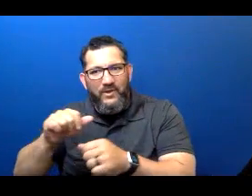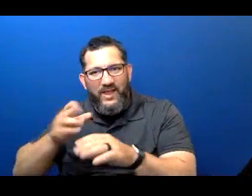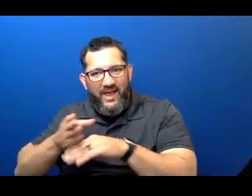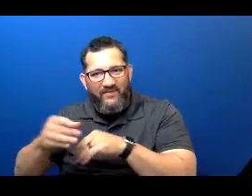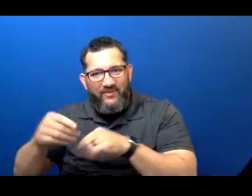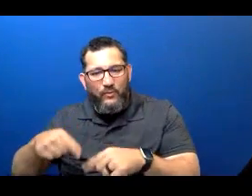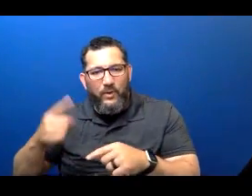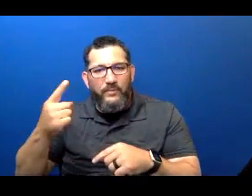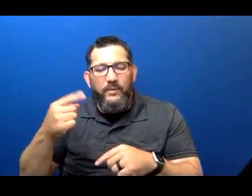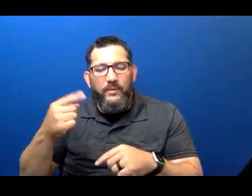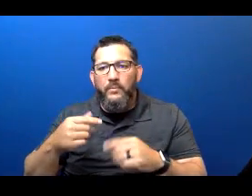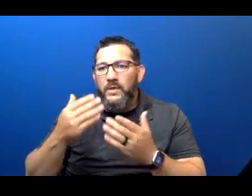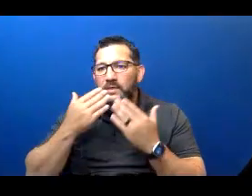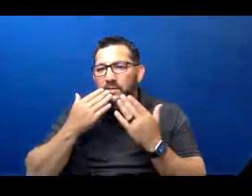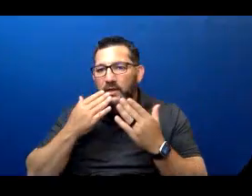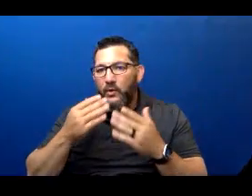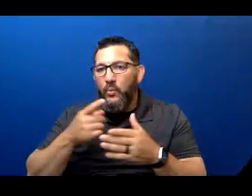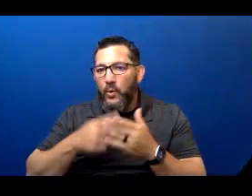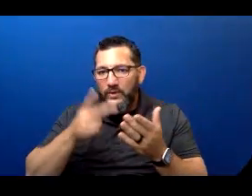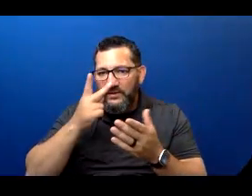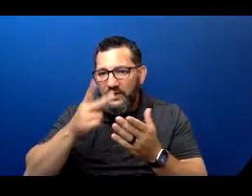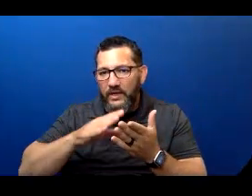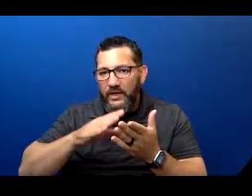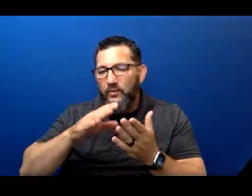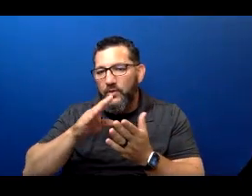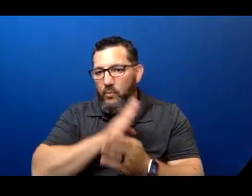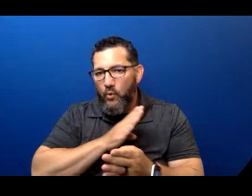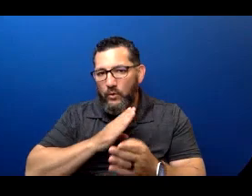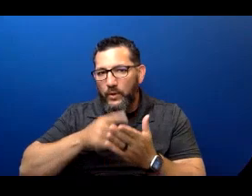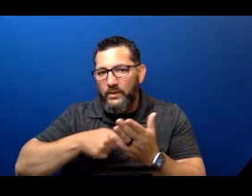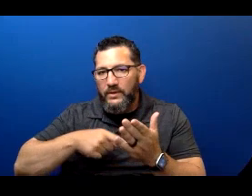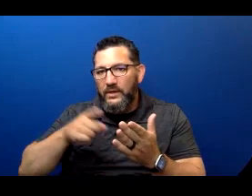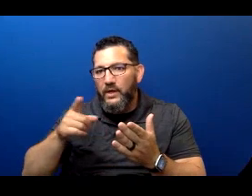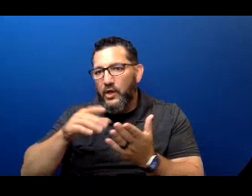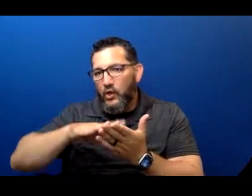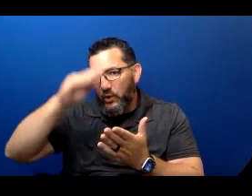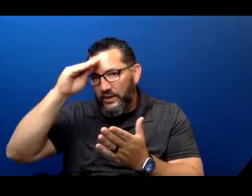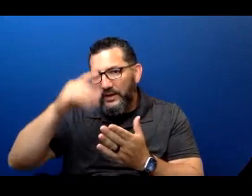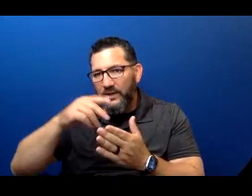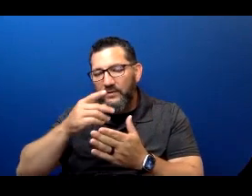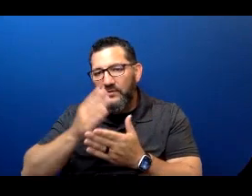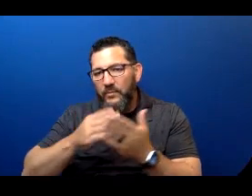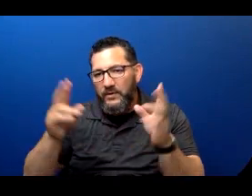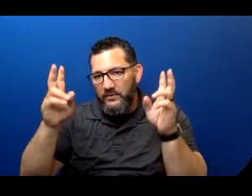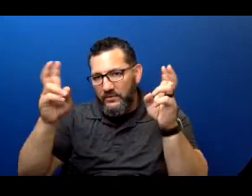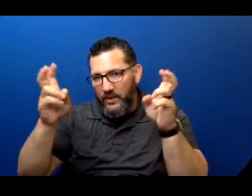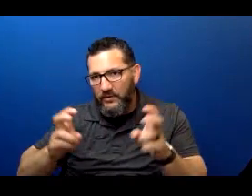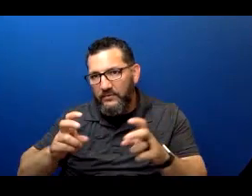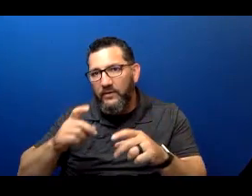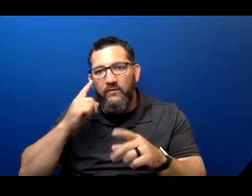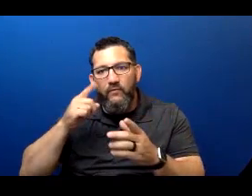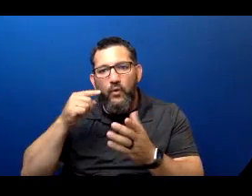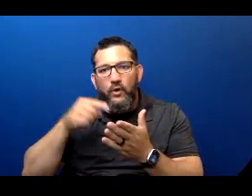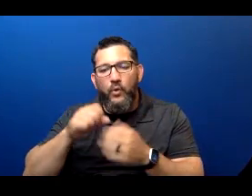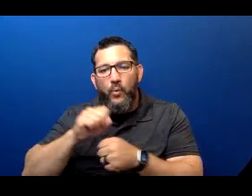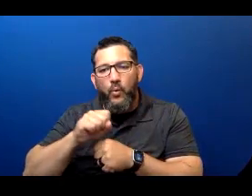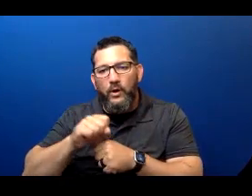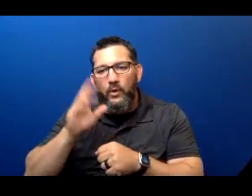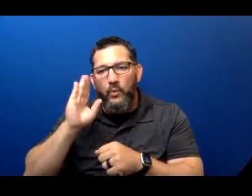the lessons that she's learning and some of the topical components of her work will translate